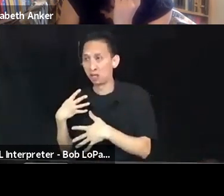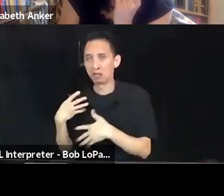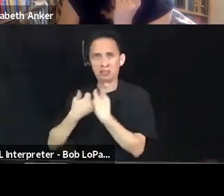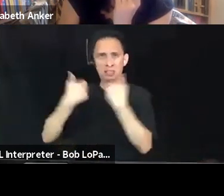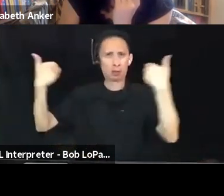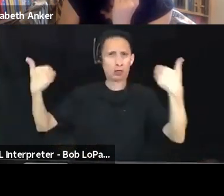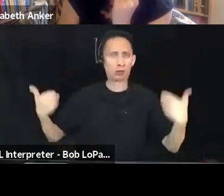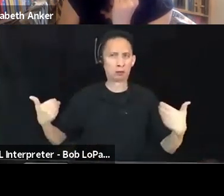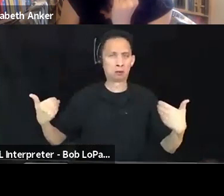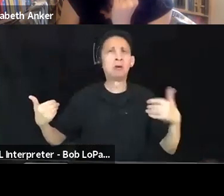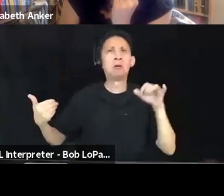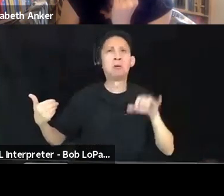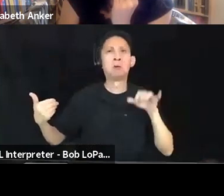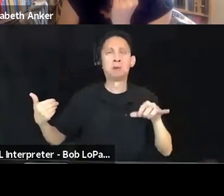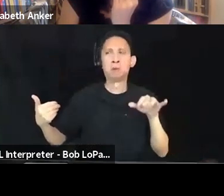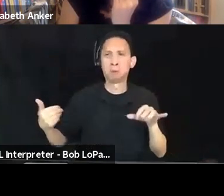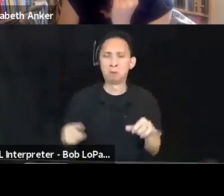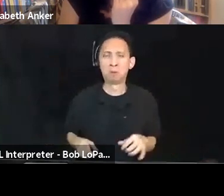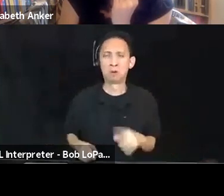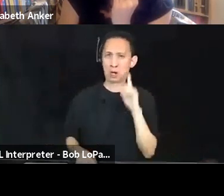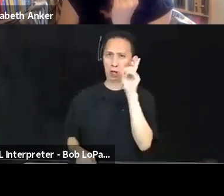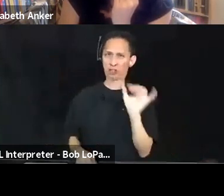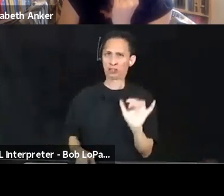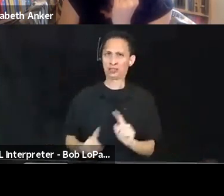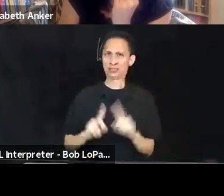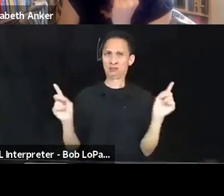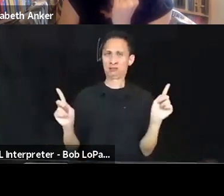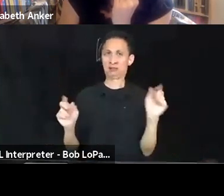ancient Greeks really make that distinction absolutely clear.